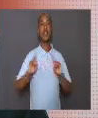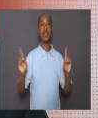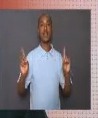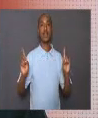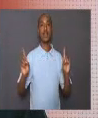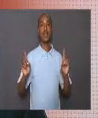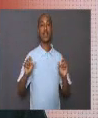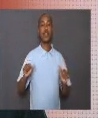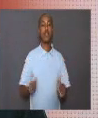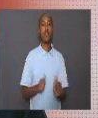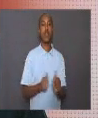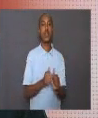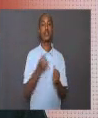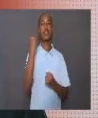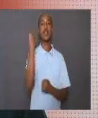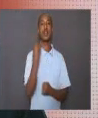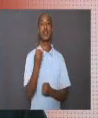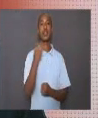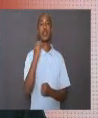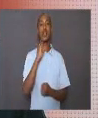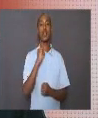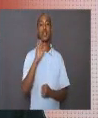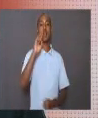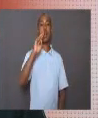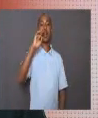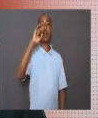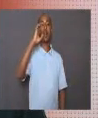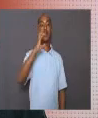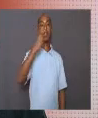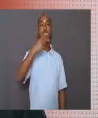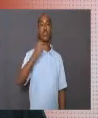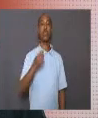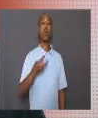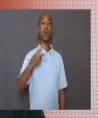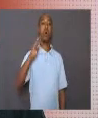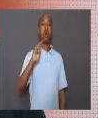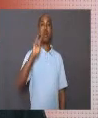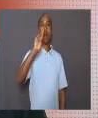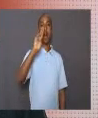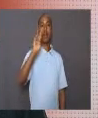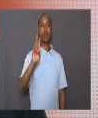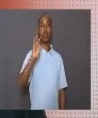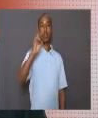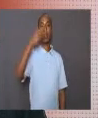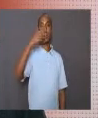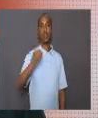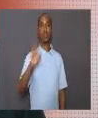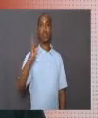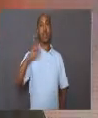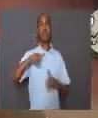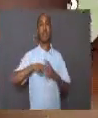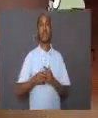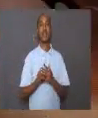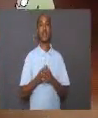Identify the following structures as aldehydes or ketones. You may begin.